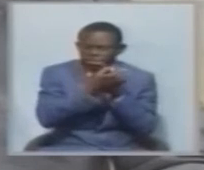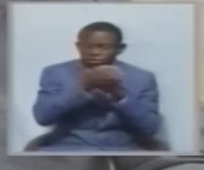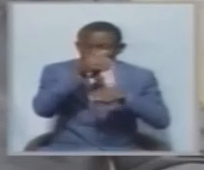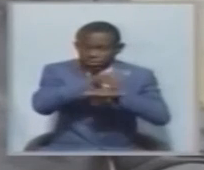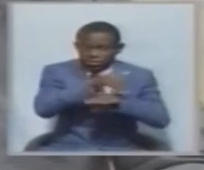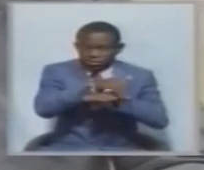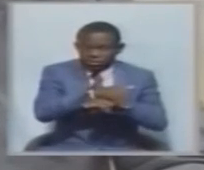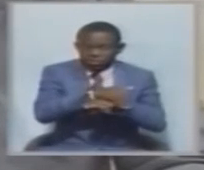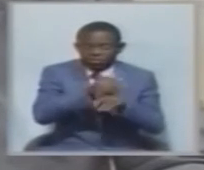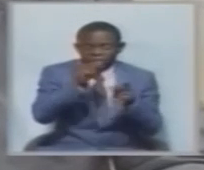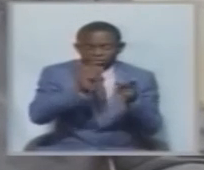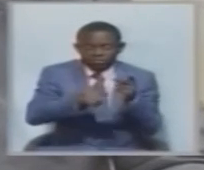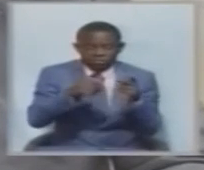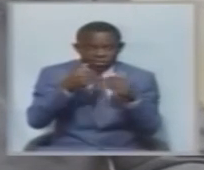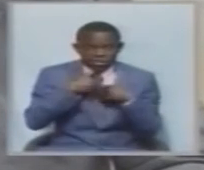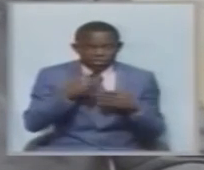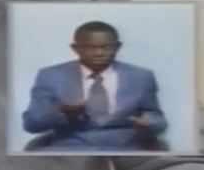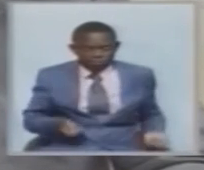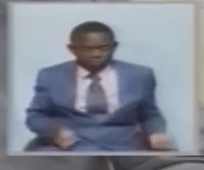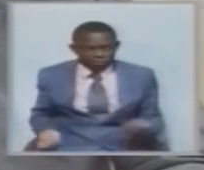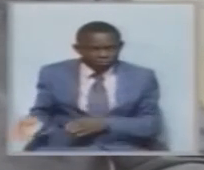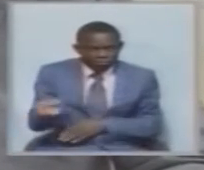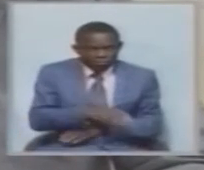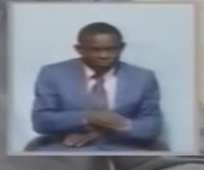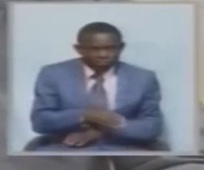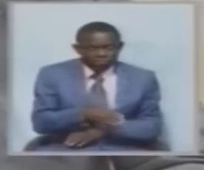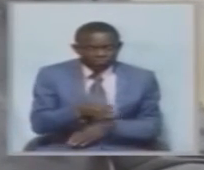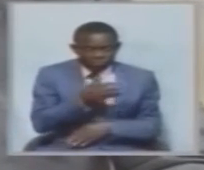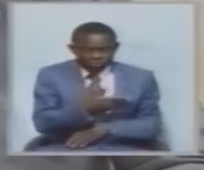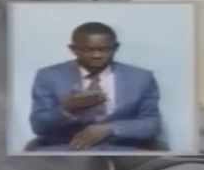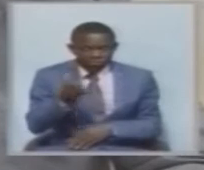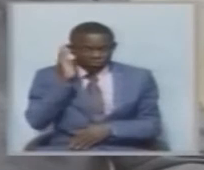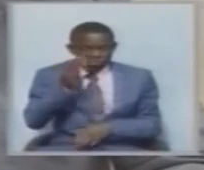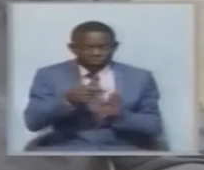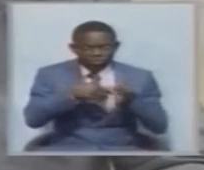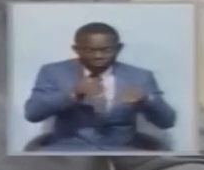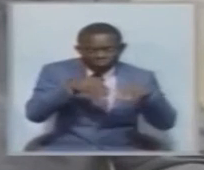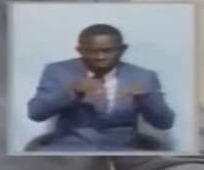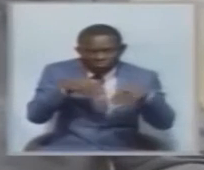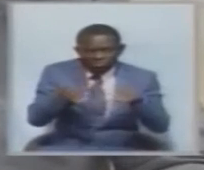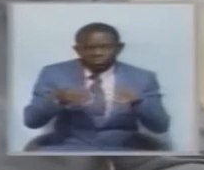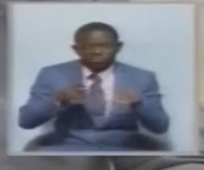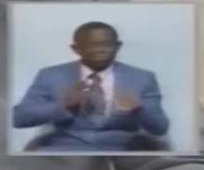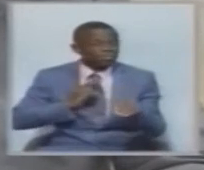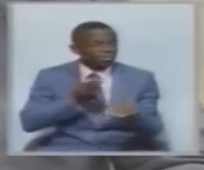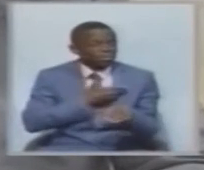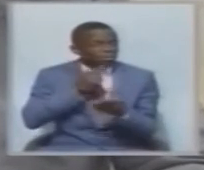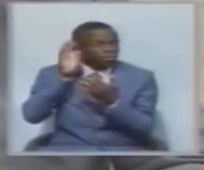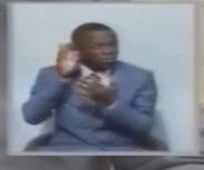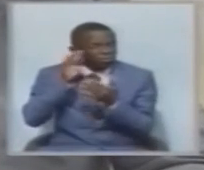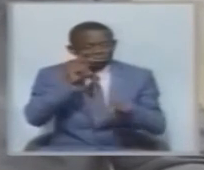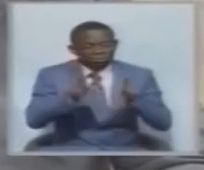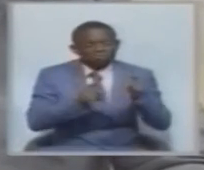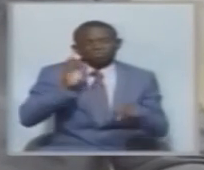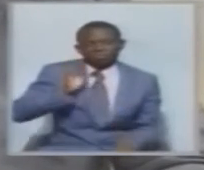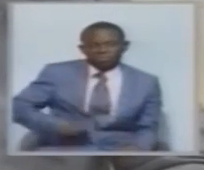the chitenje materials that are going to be sold. So we do hope that people can actually, there will be benefits